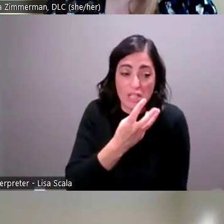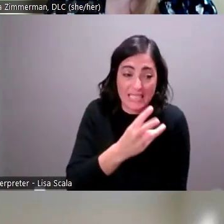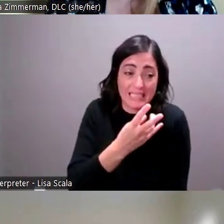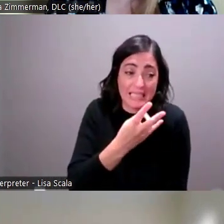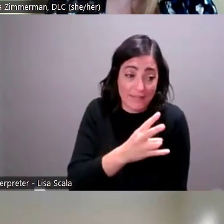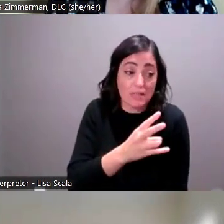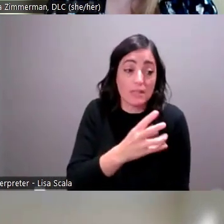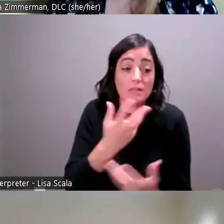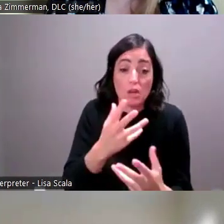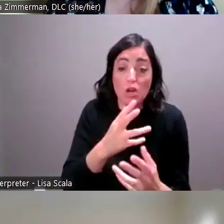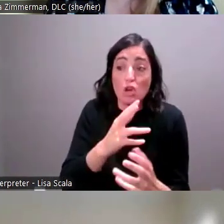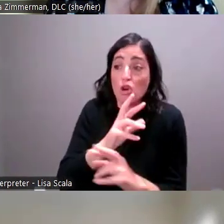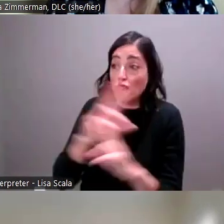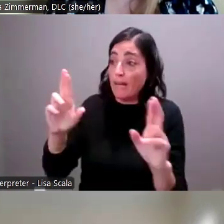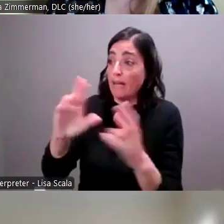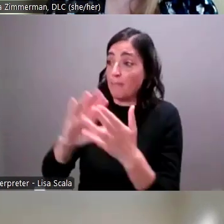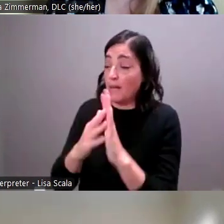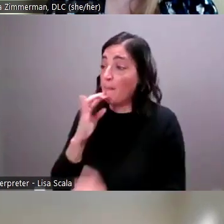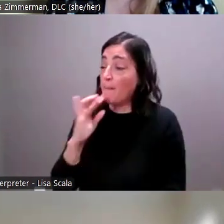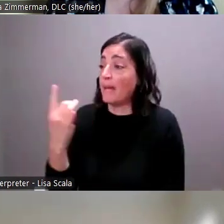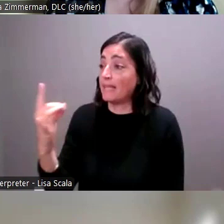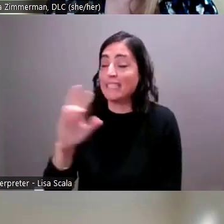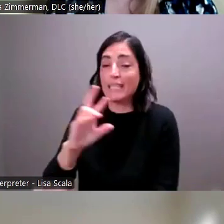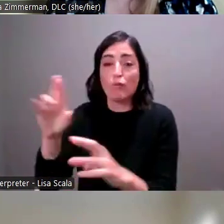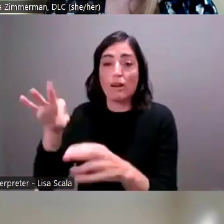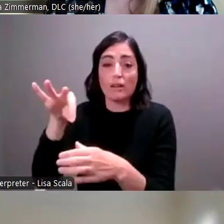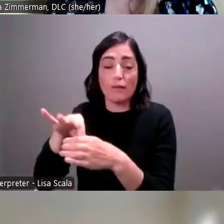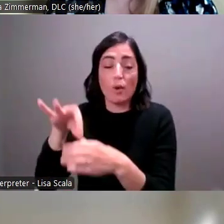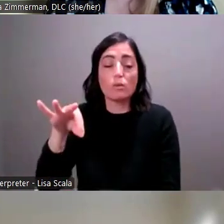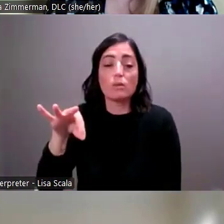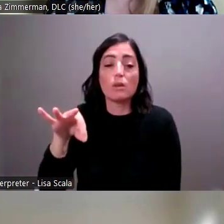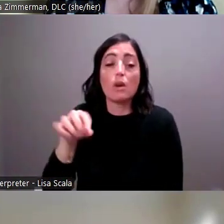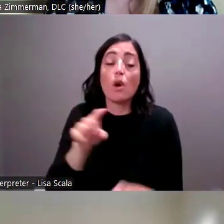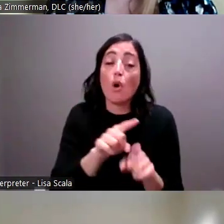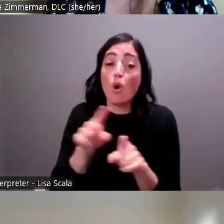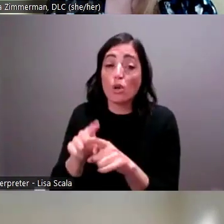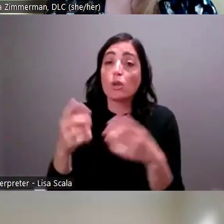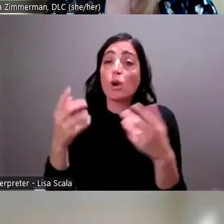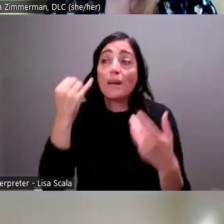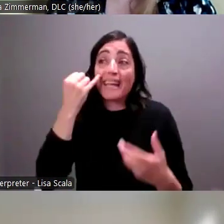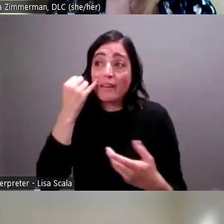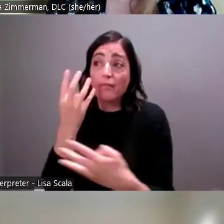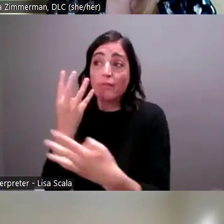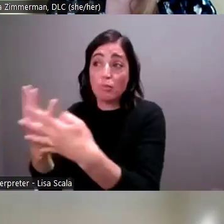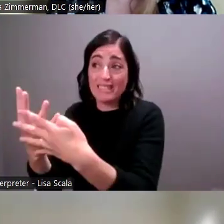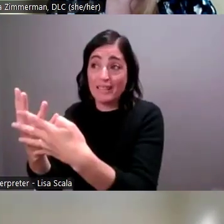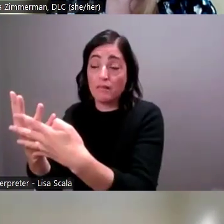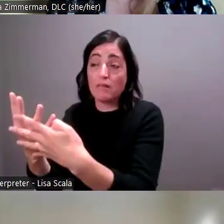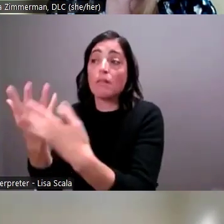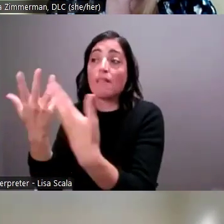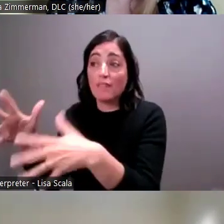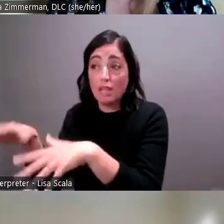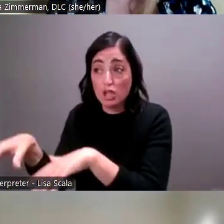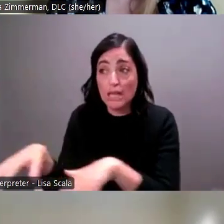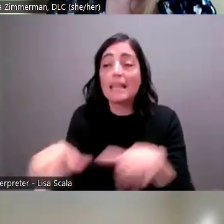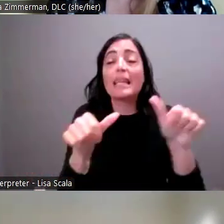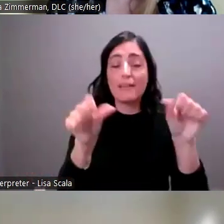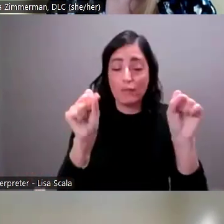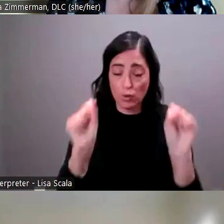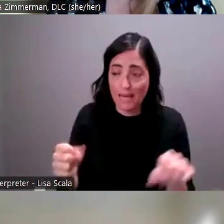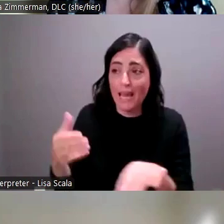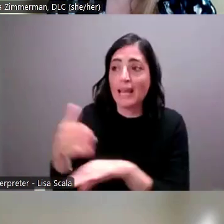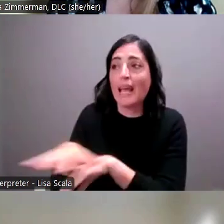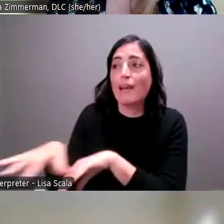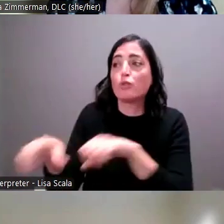birthday. You can also vote in Massachusetts after you're released from prison, even if you're on parole or